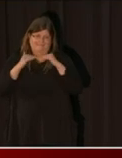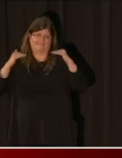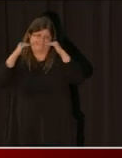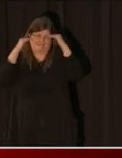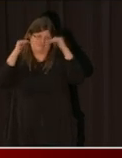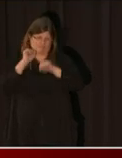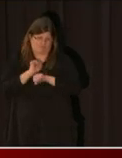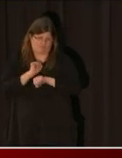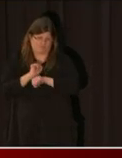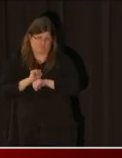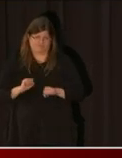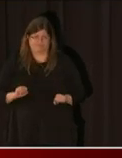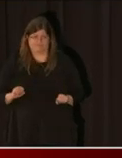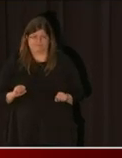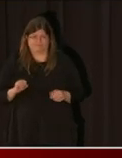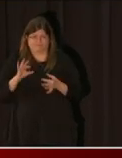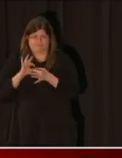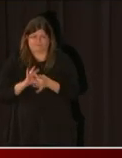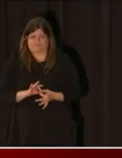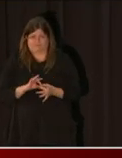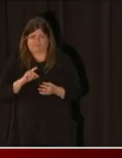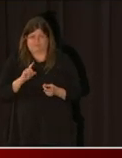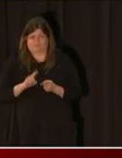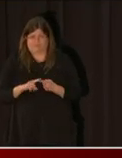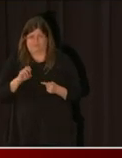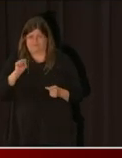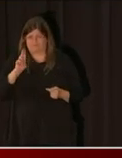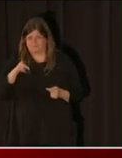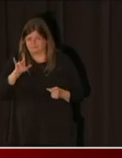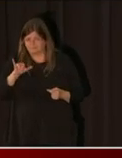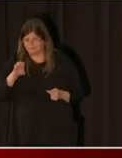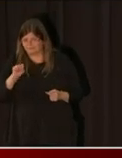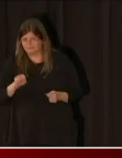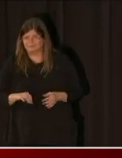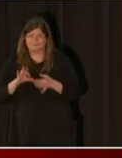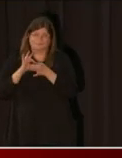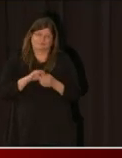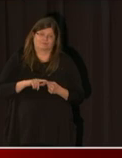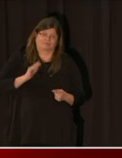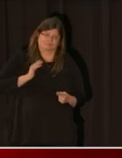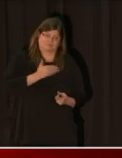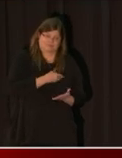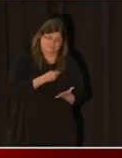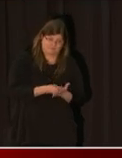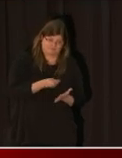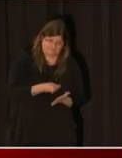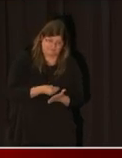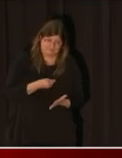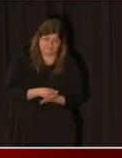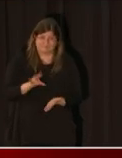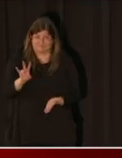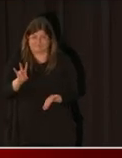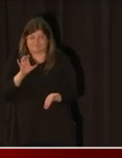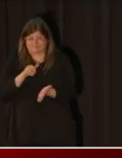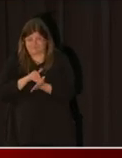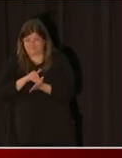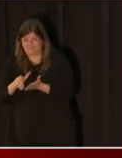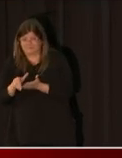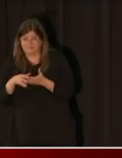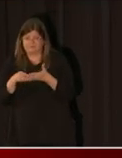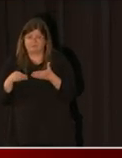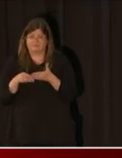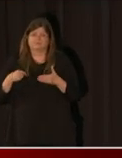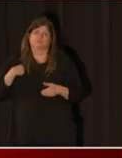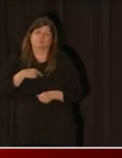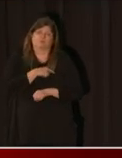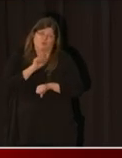on supplies, but also on our money, on our $700 million. So we have been working on a lot of